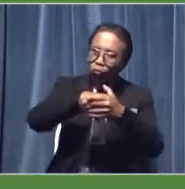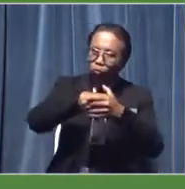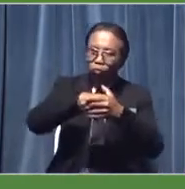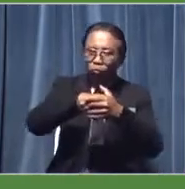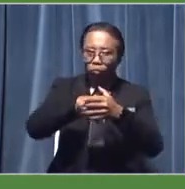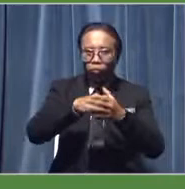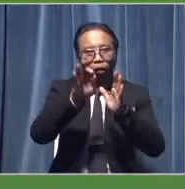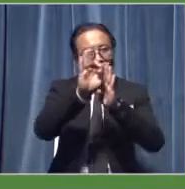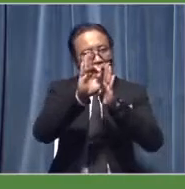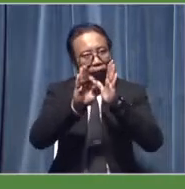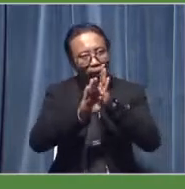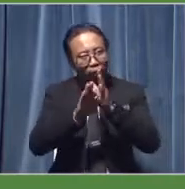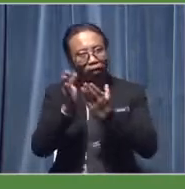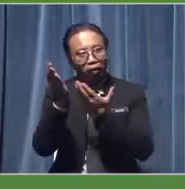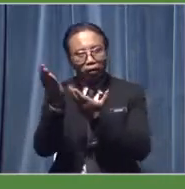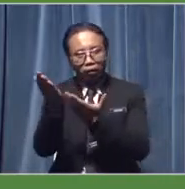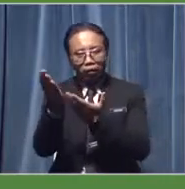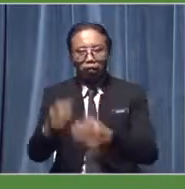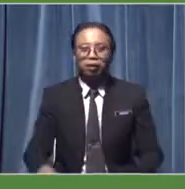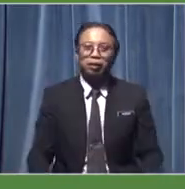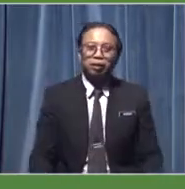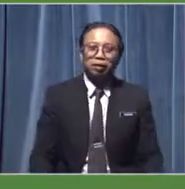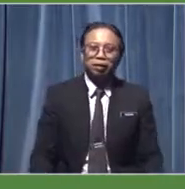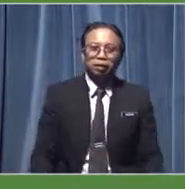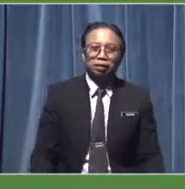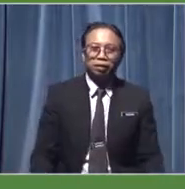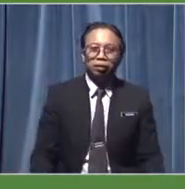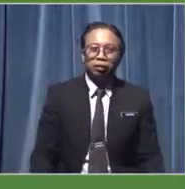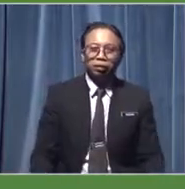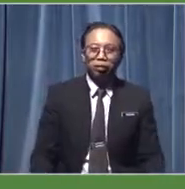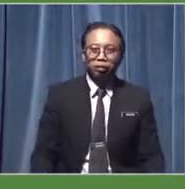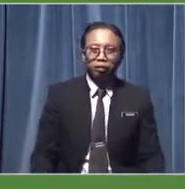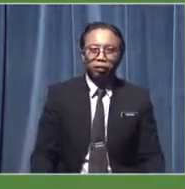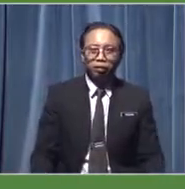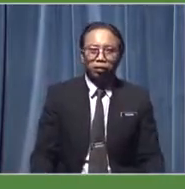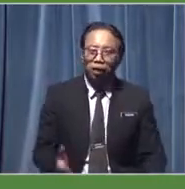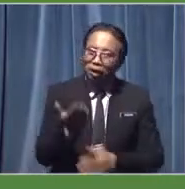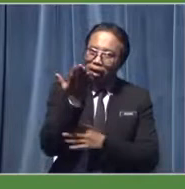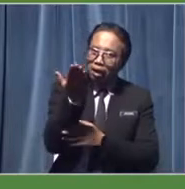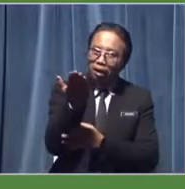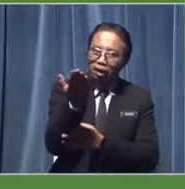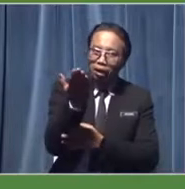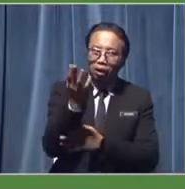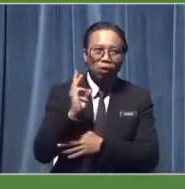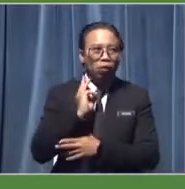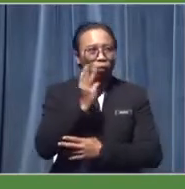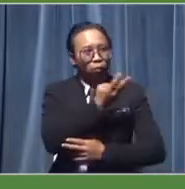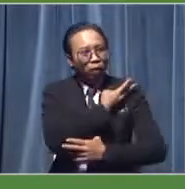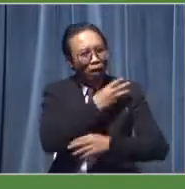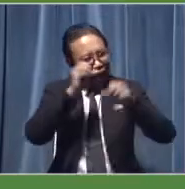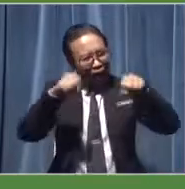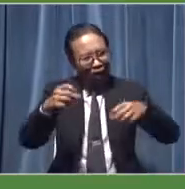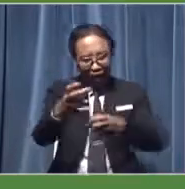Q equals Q1 plus Q2, then we can